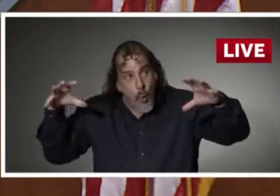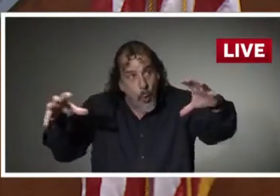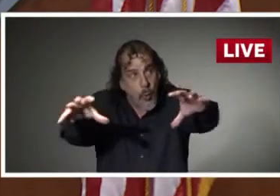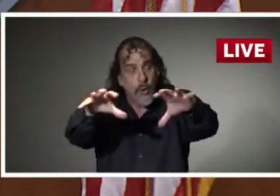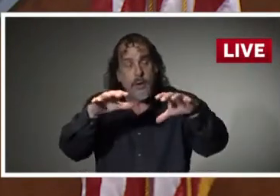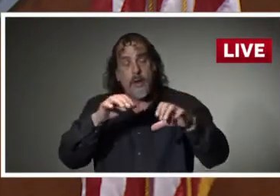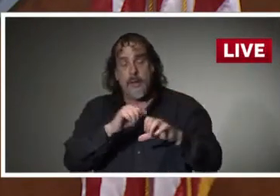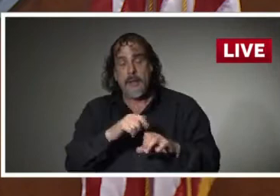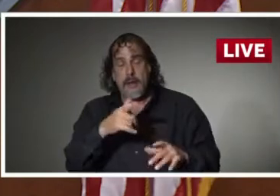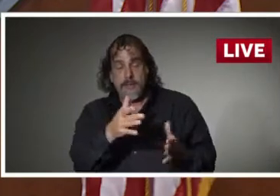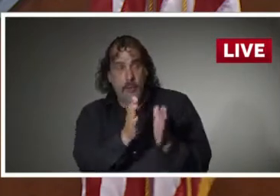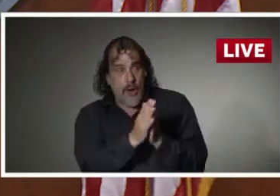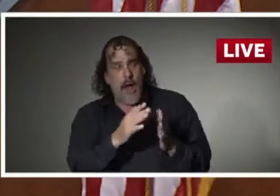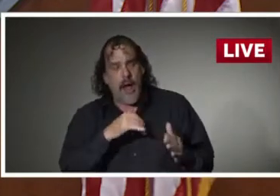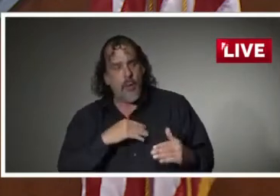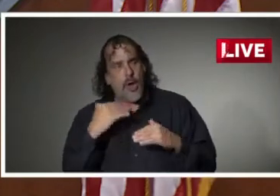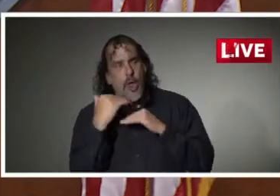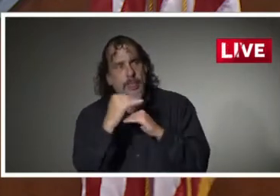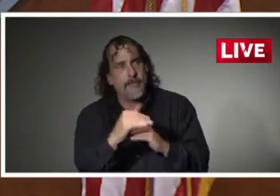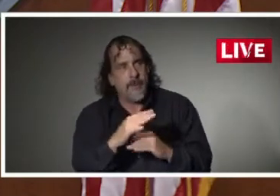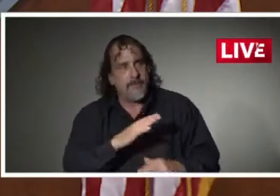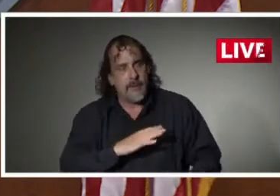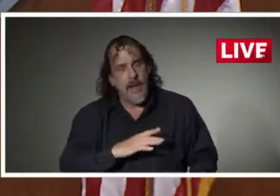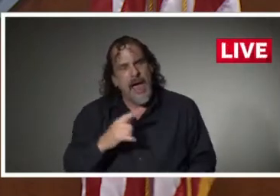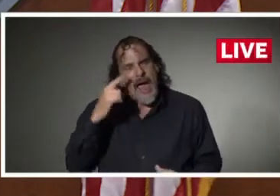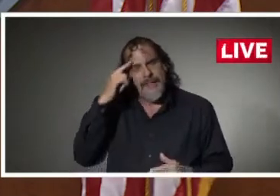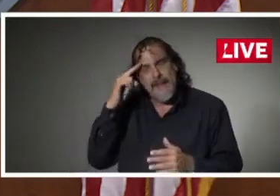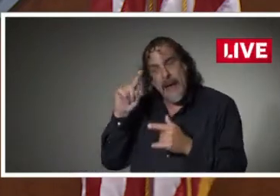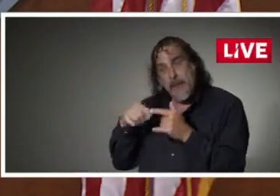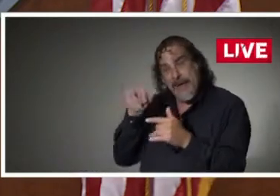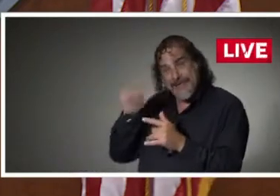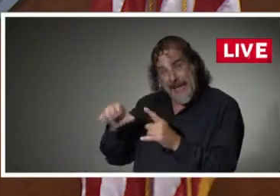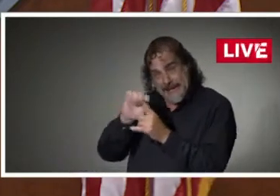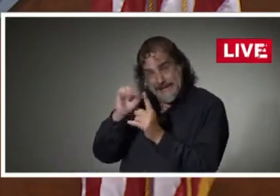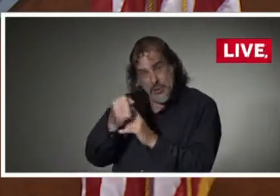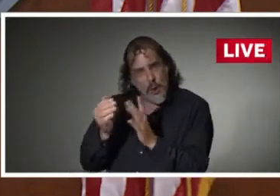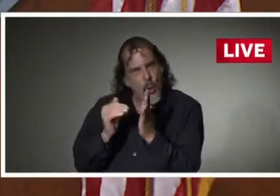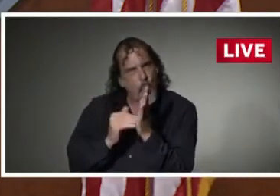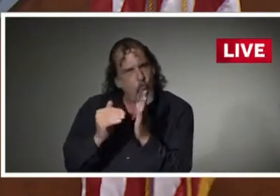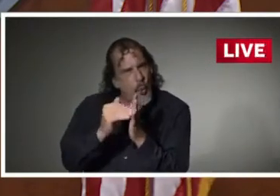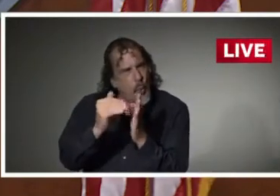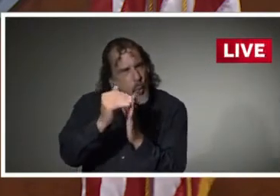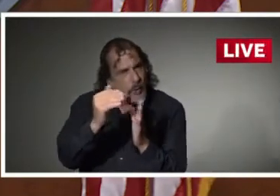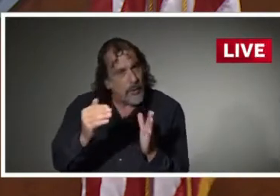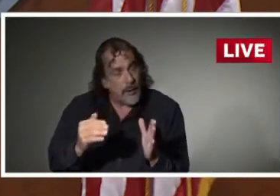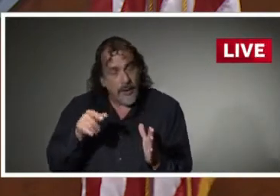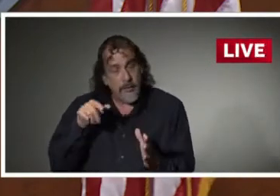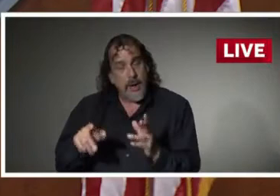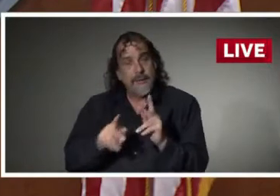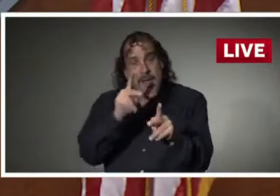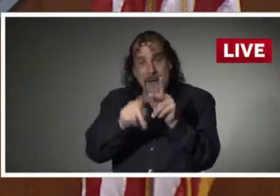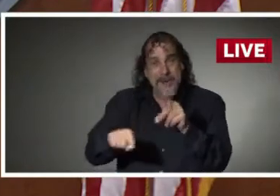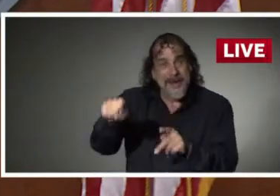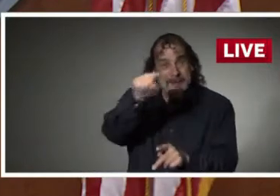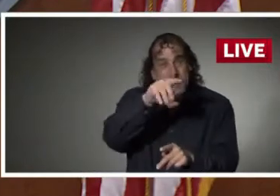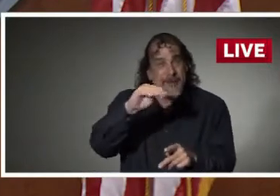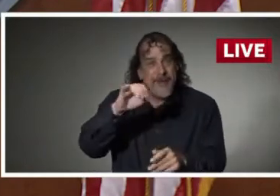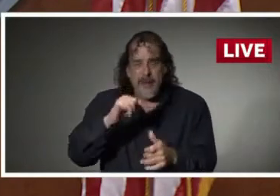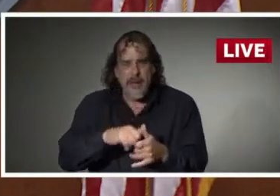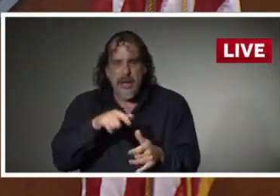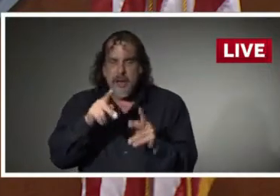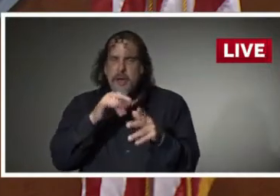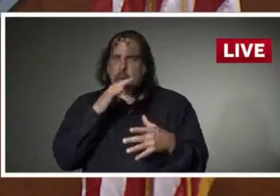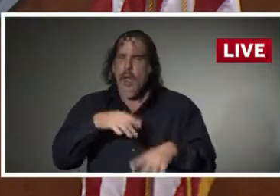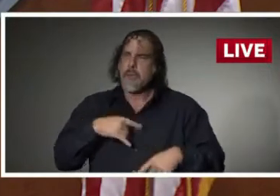it if you ask me to do it." And I think about that often because many of us in Mississippi just really don't like being told what to